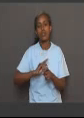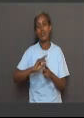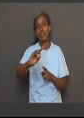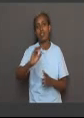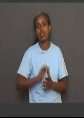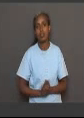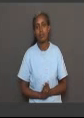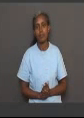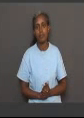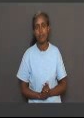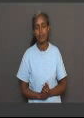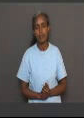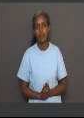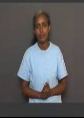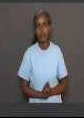direction.